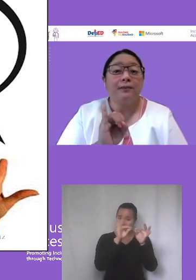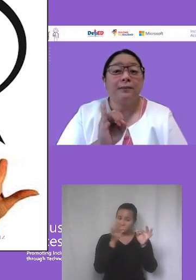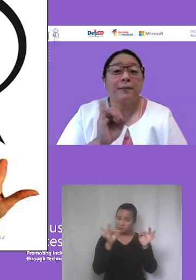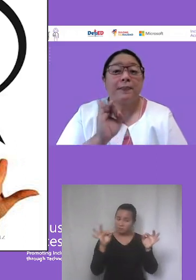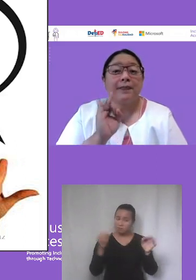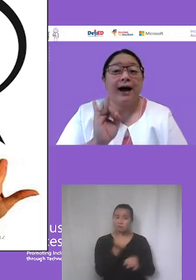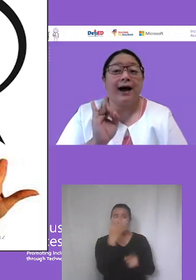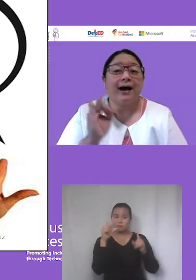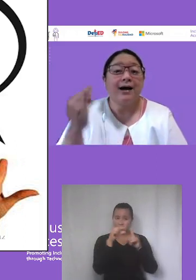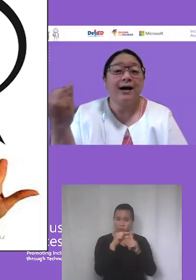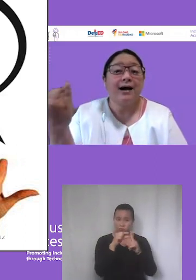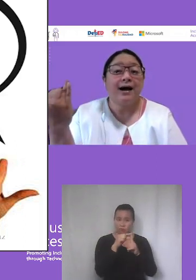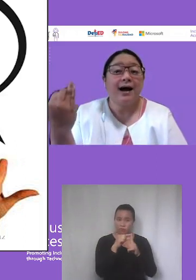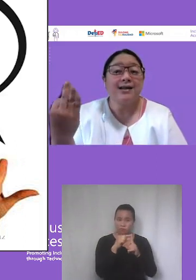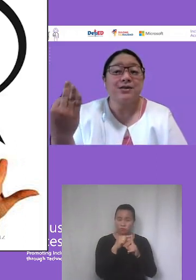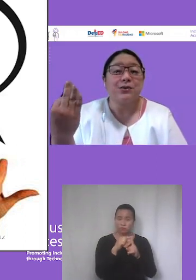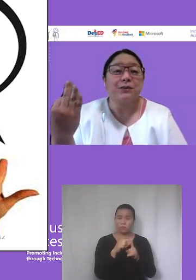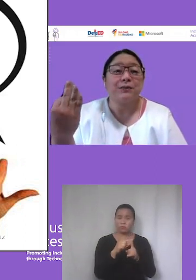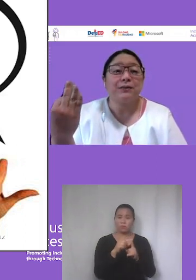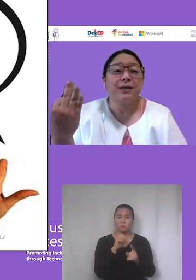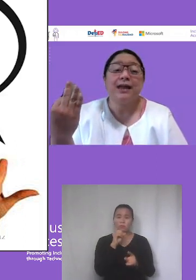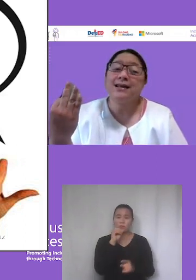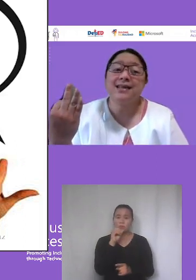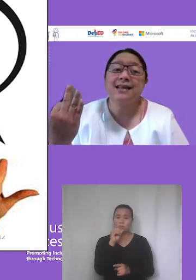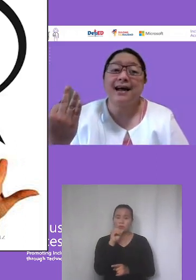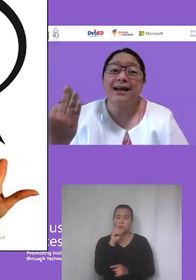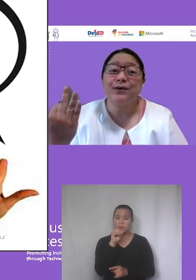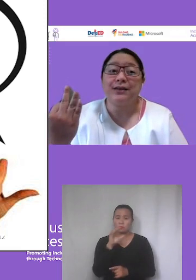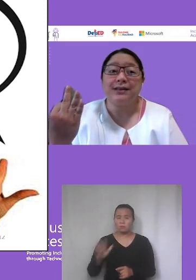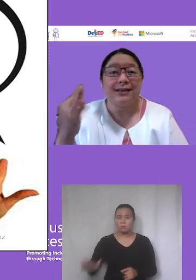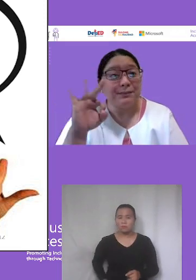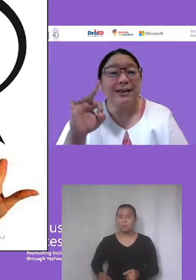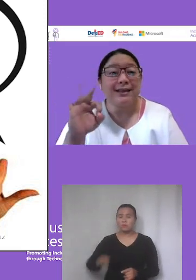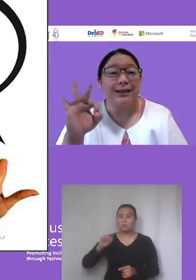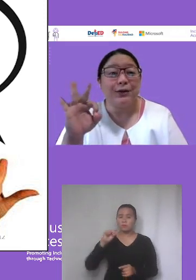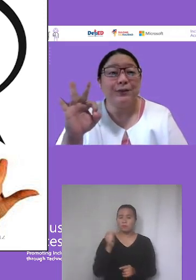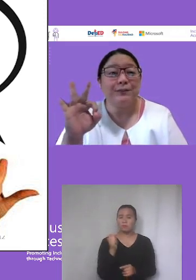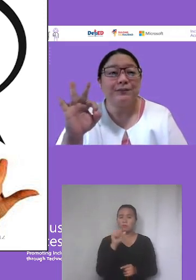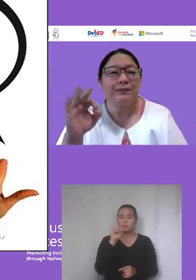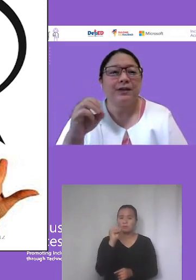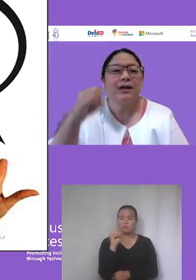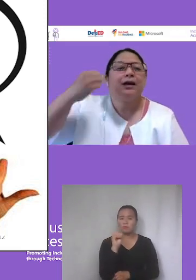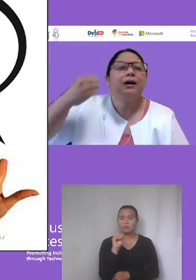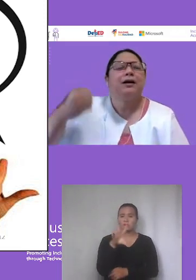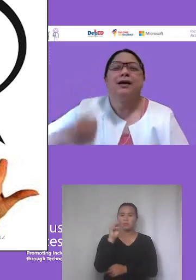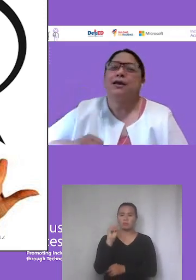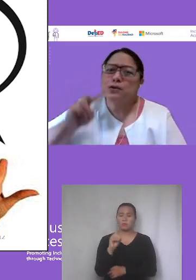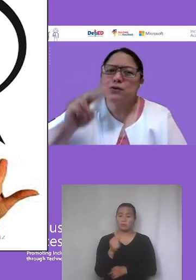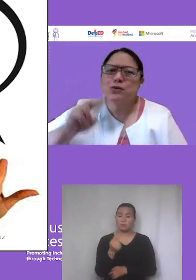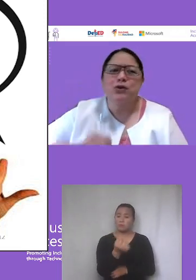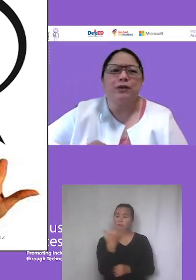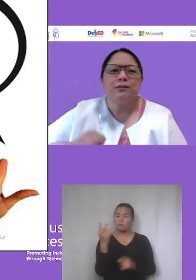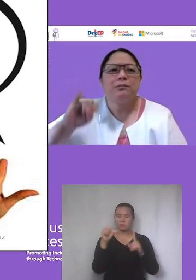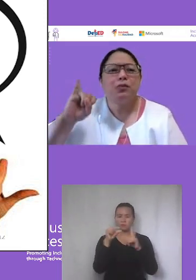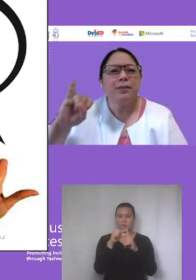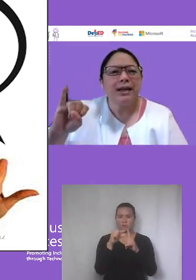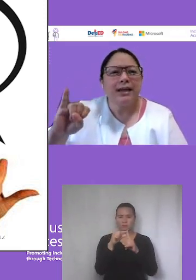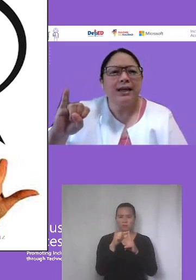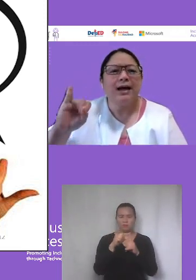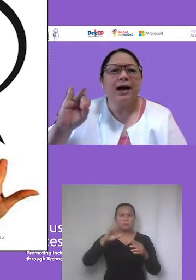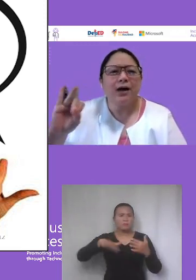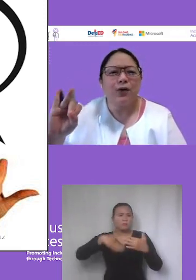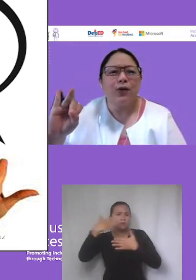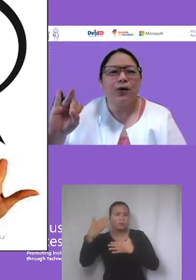Tumahol ang aso. Ilang salita yun? Di ba tatlo? Yung susunod,